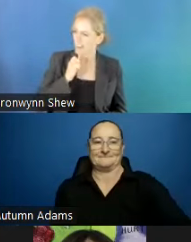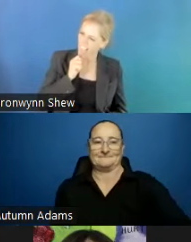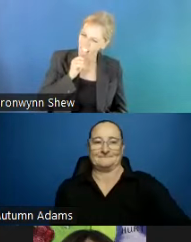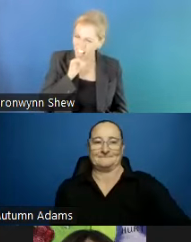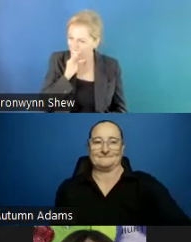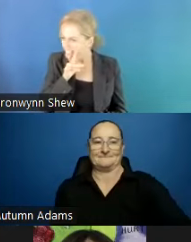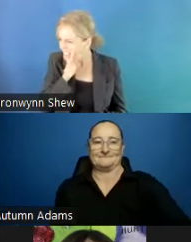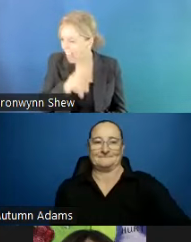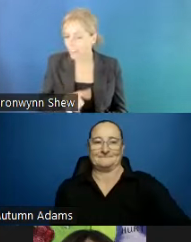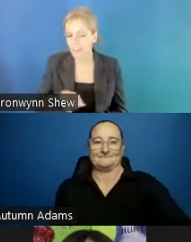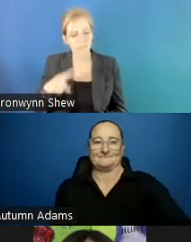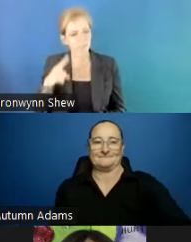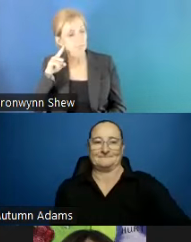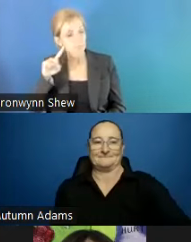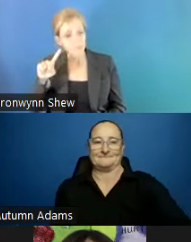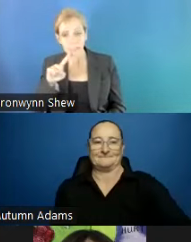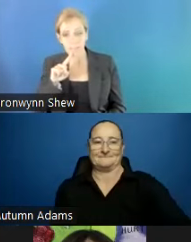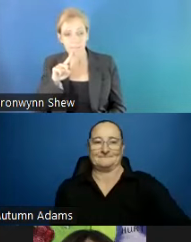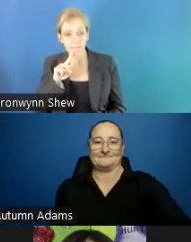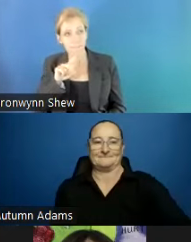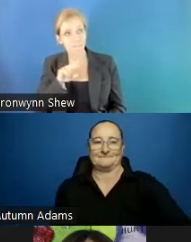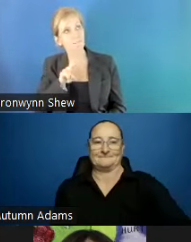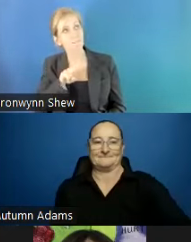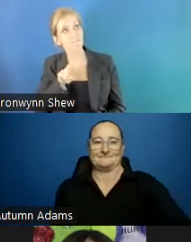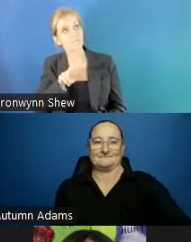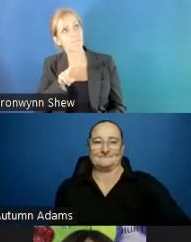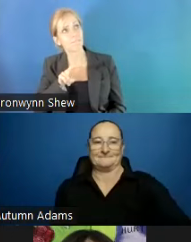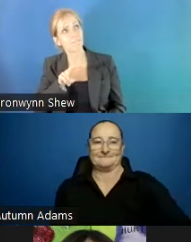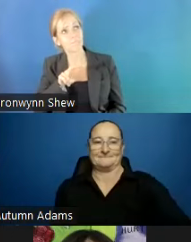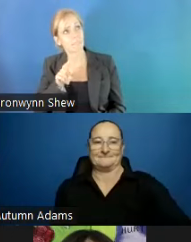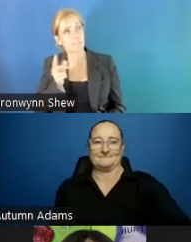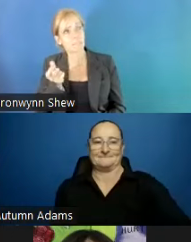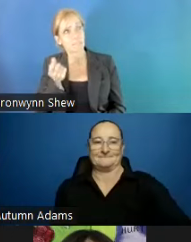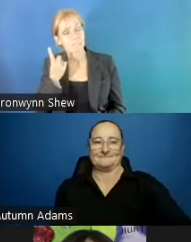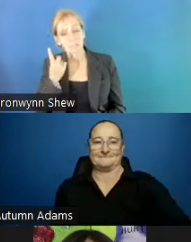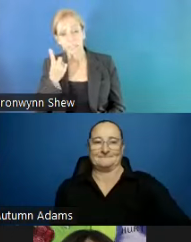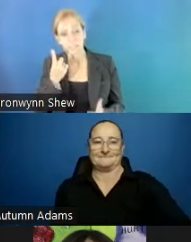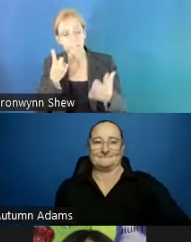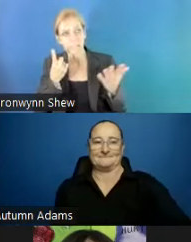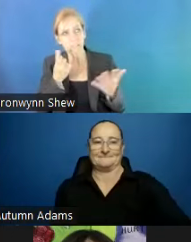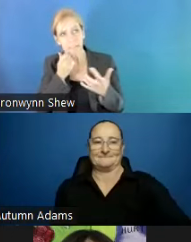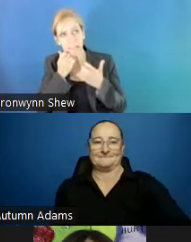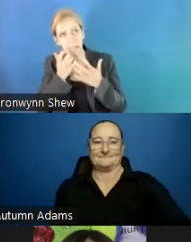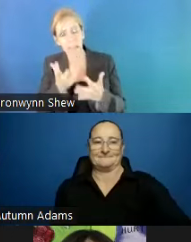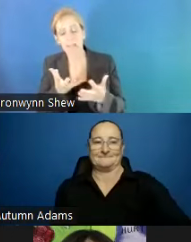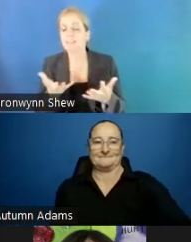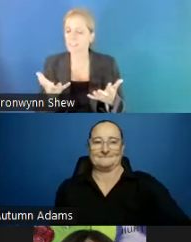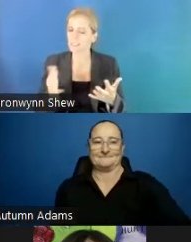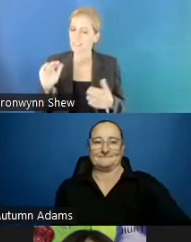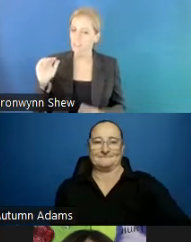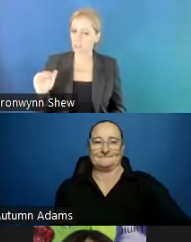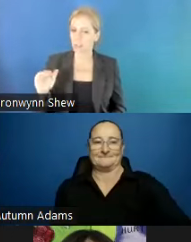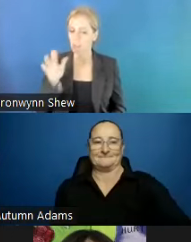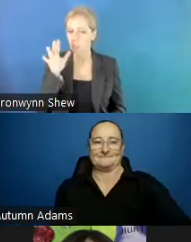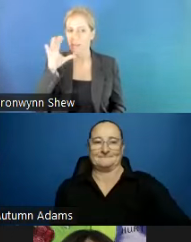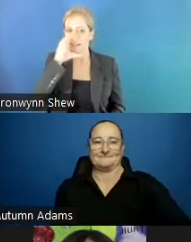can't hear. I can't tell what she's yelling about. A child is just going to assume and write